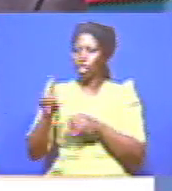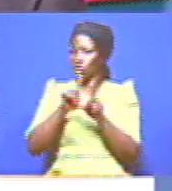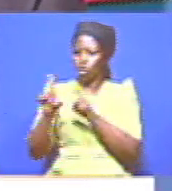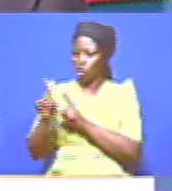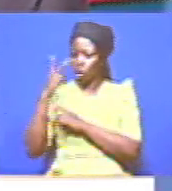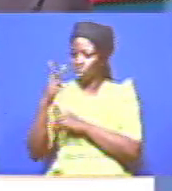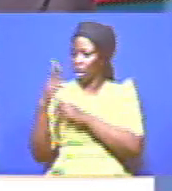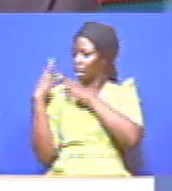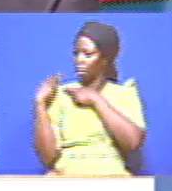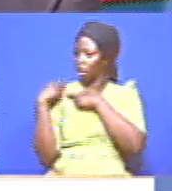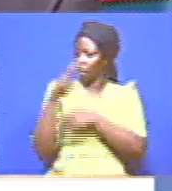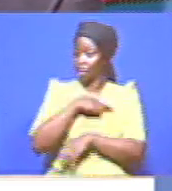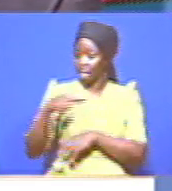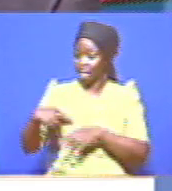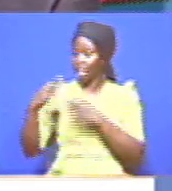people. Mm-hmm. Mm-hmm. Where are we